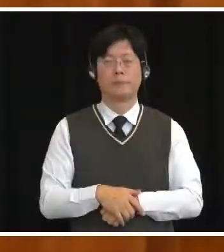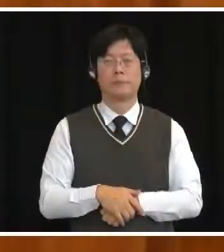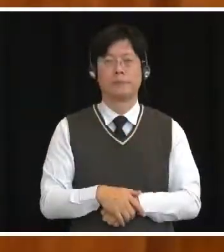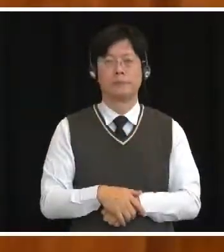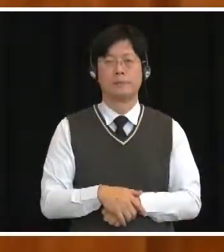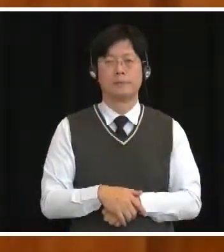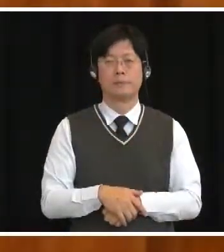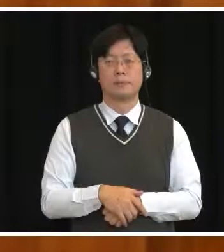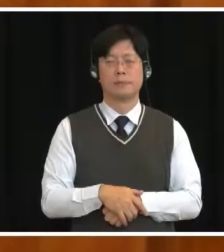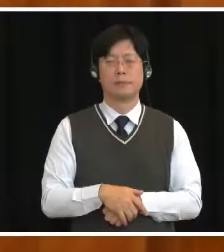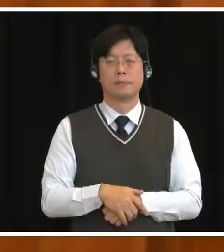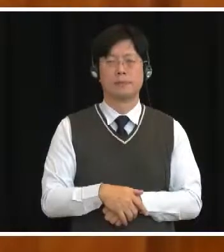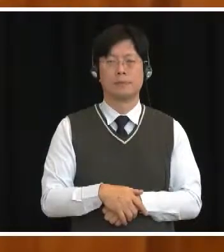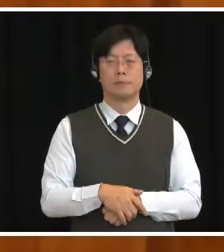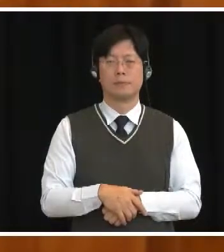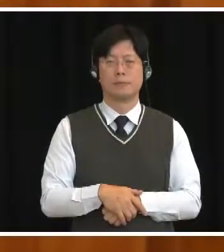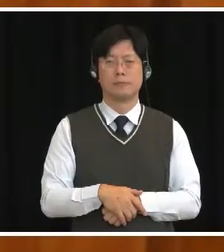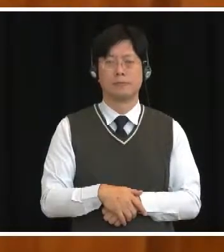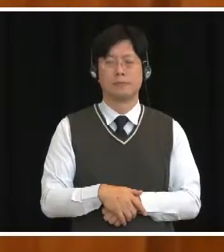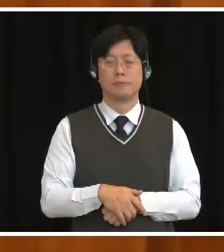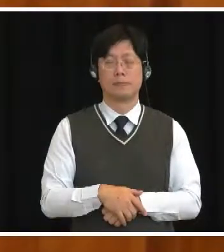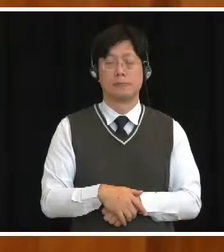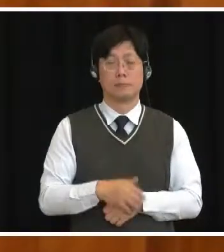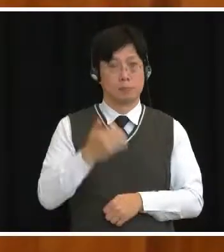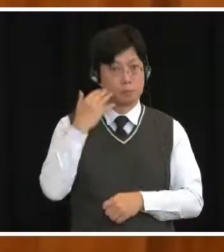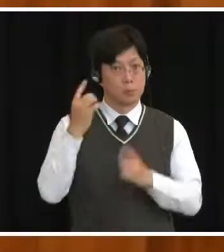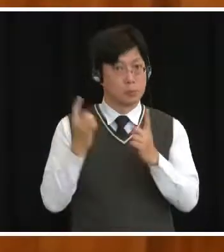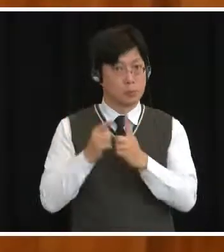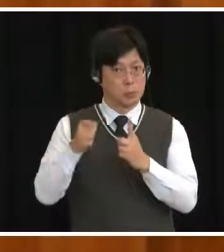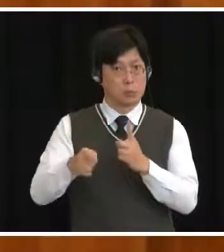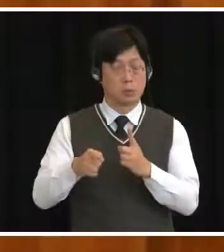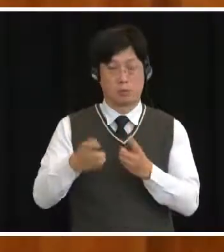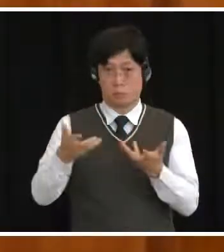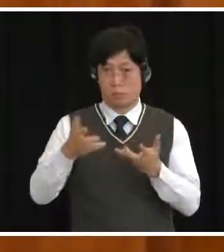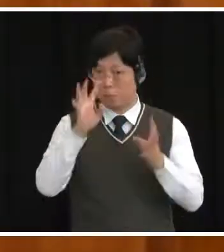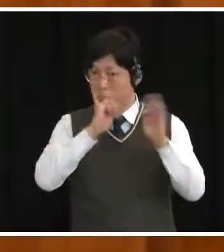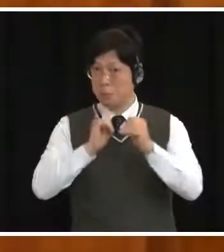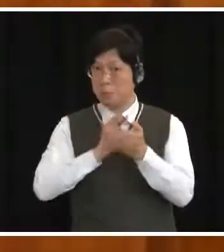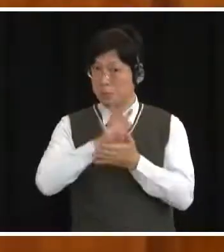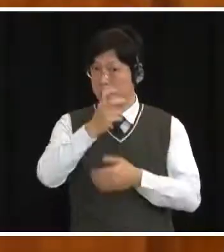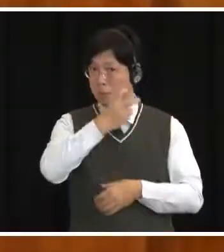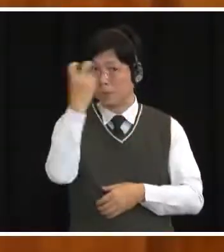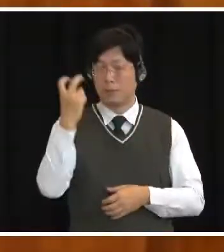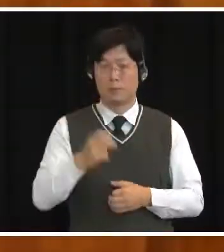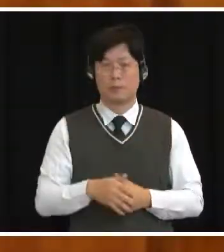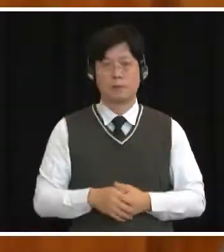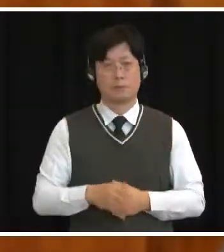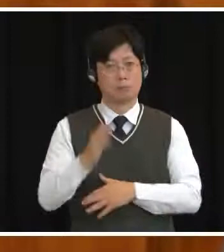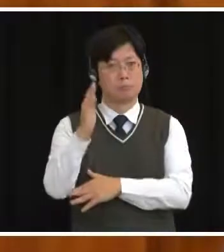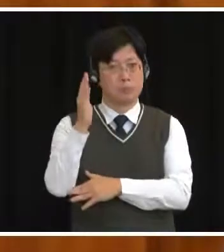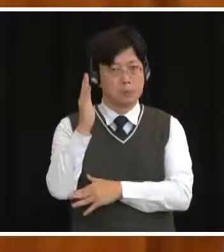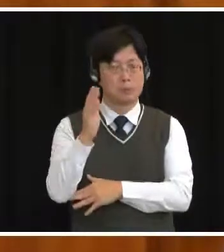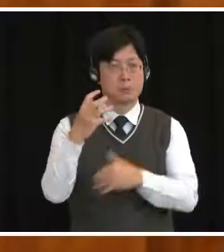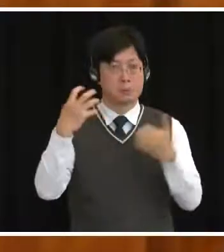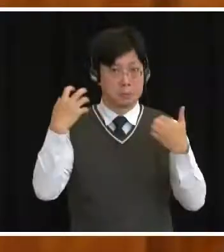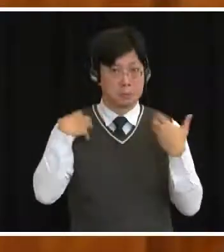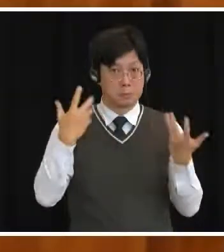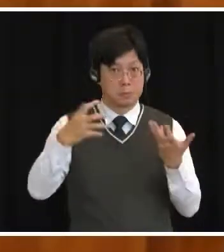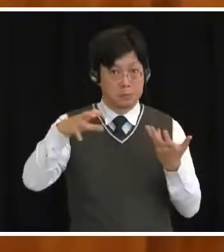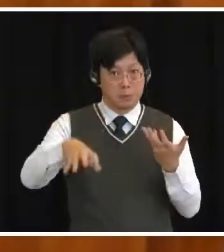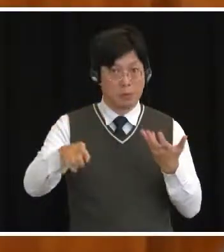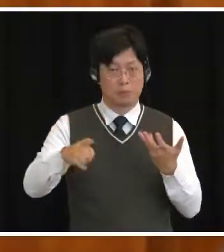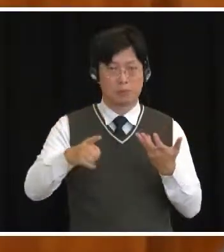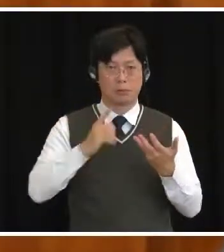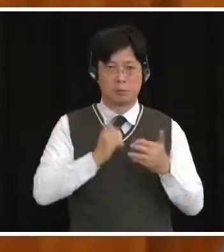people's complaints or conduct motions of investigations. After the investigations, if we